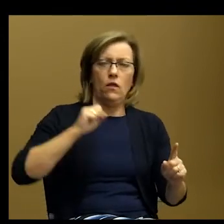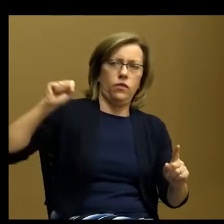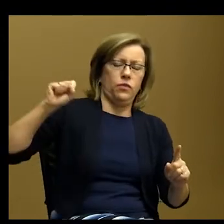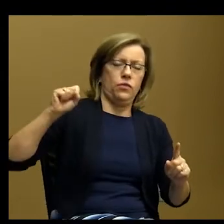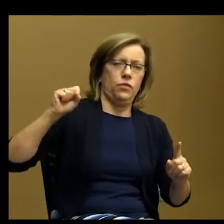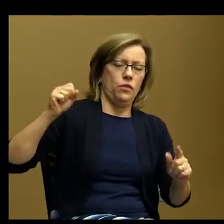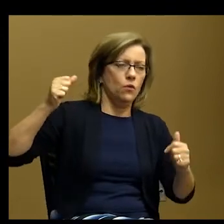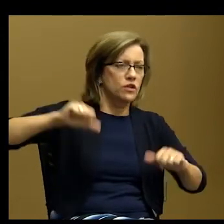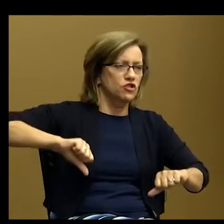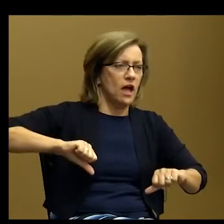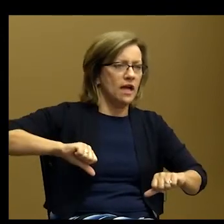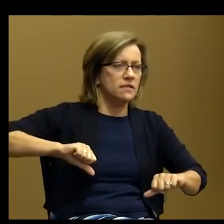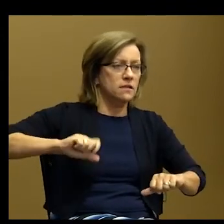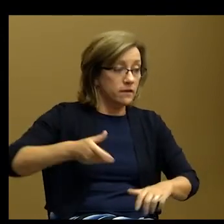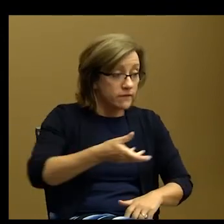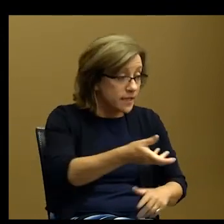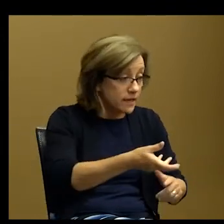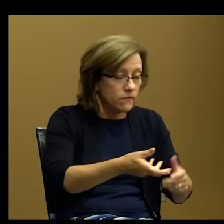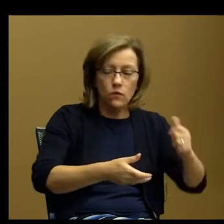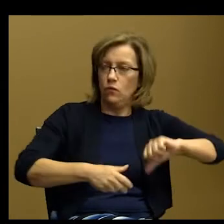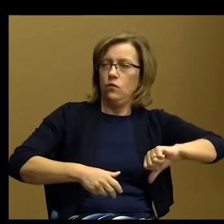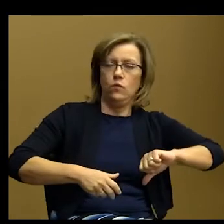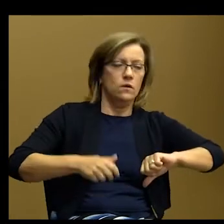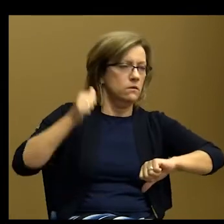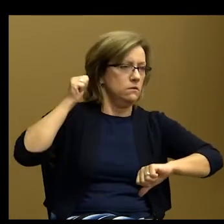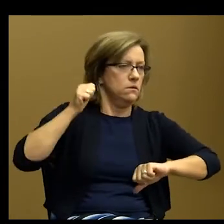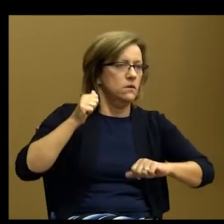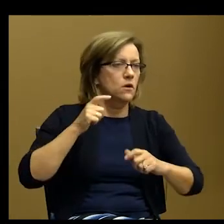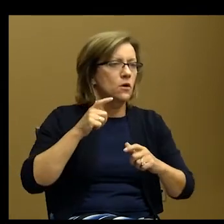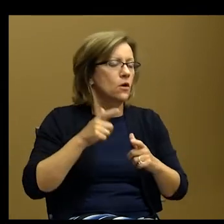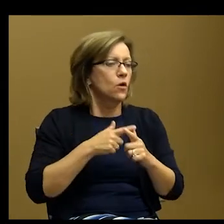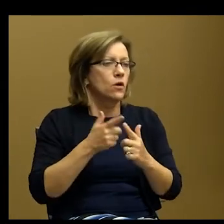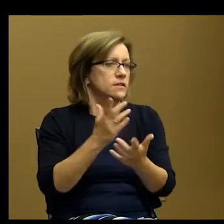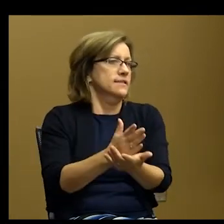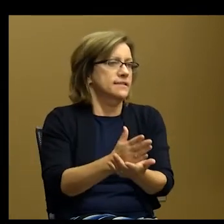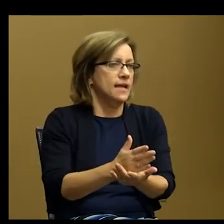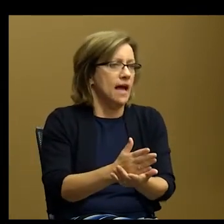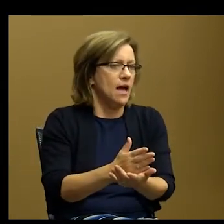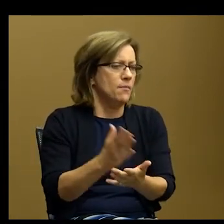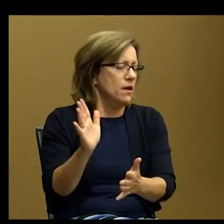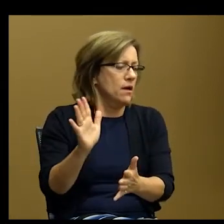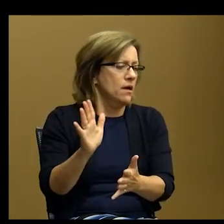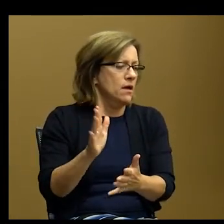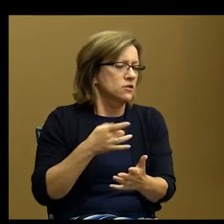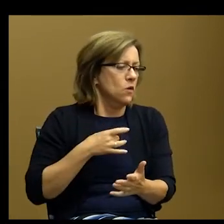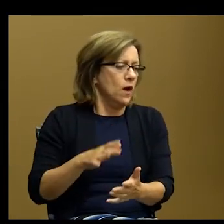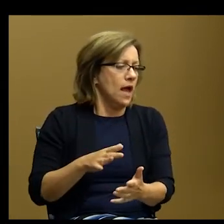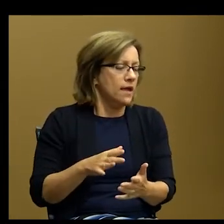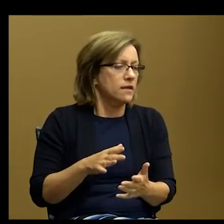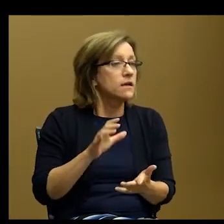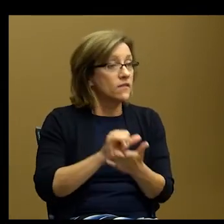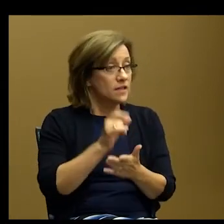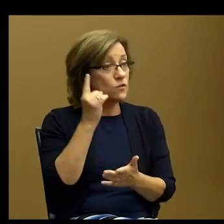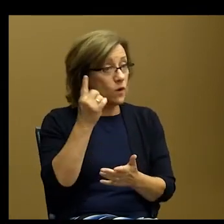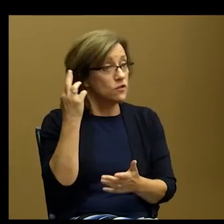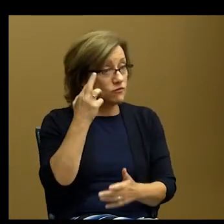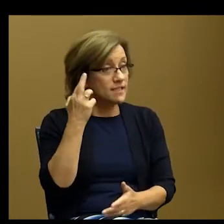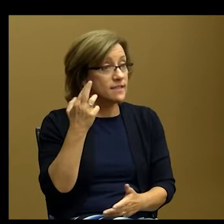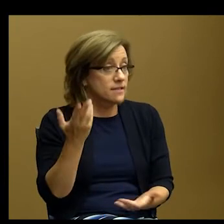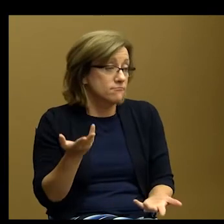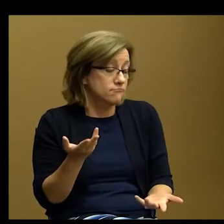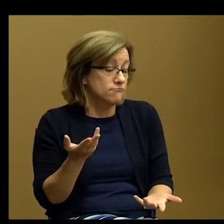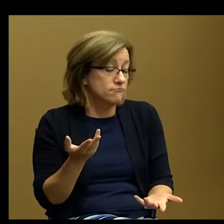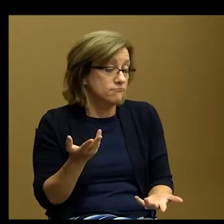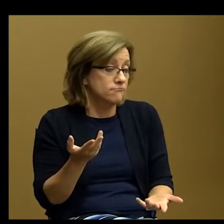to reject an object, or stop a dislike, so there's one reason.